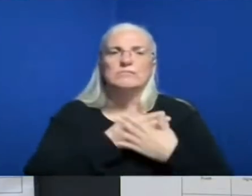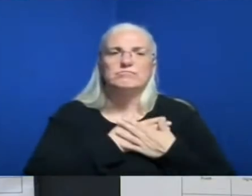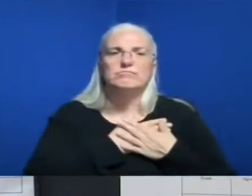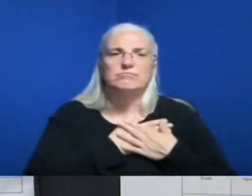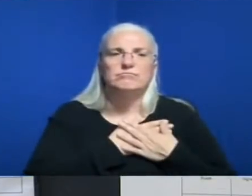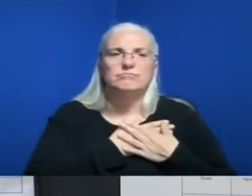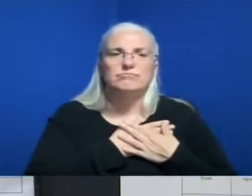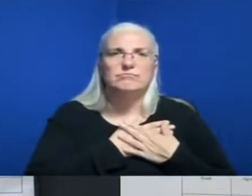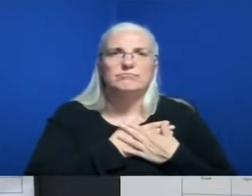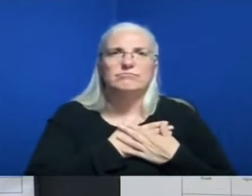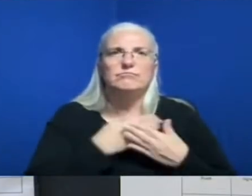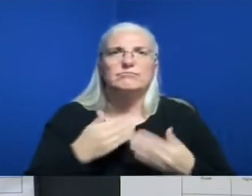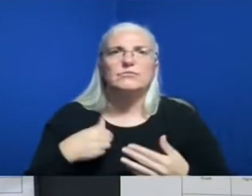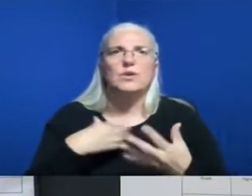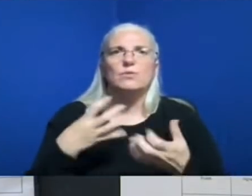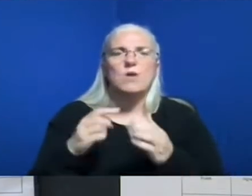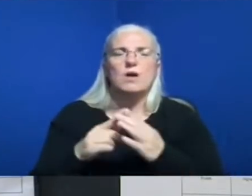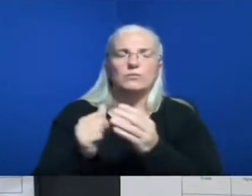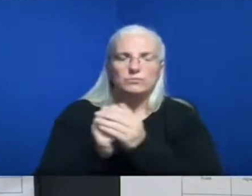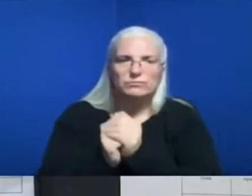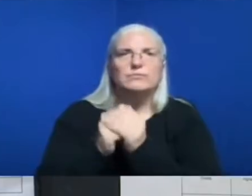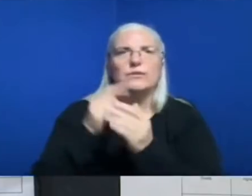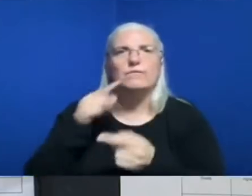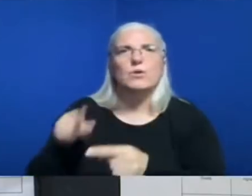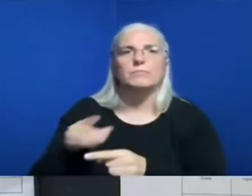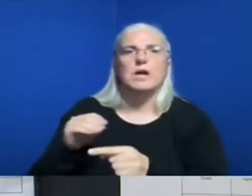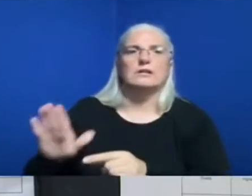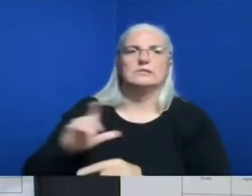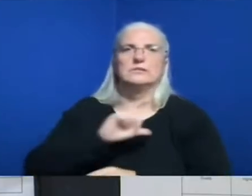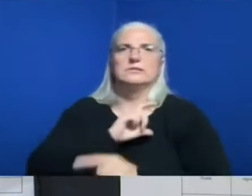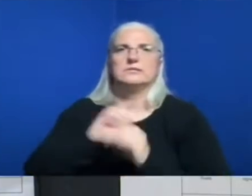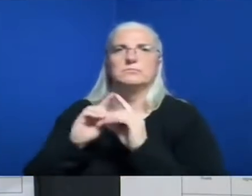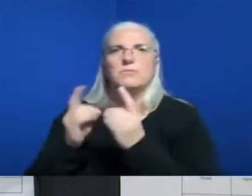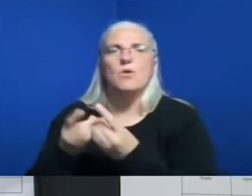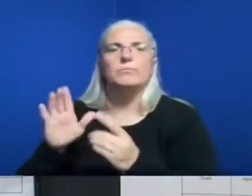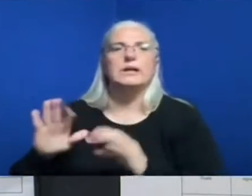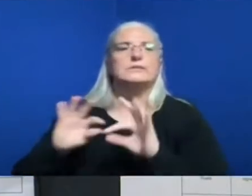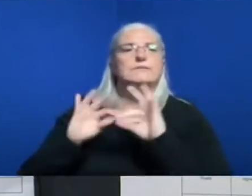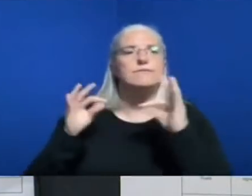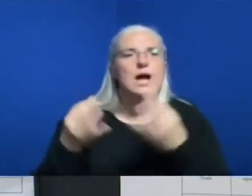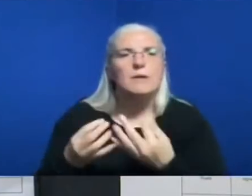Department, the family of Officer Gruel, and the